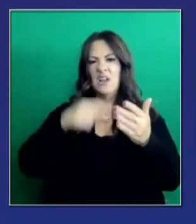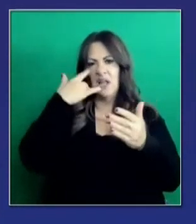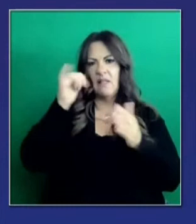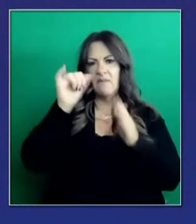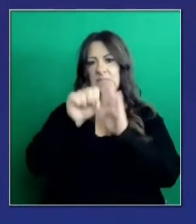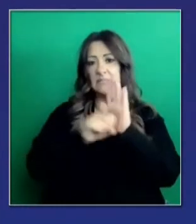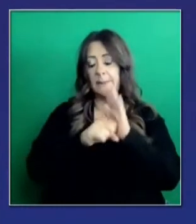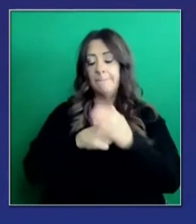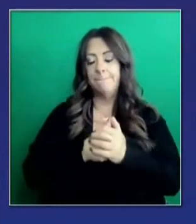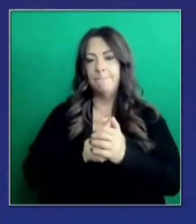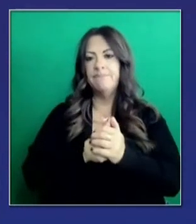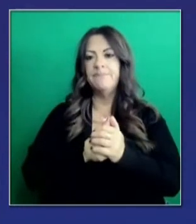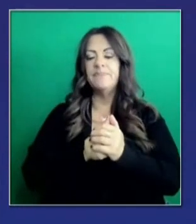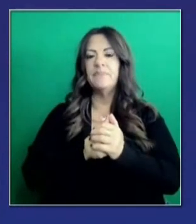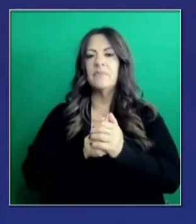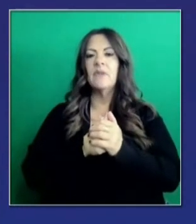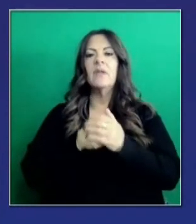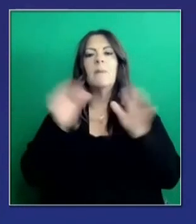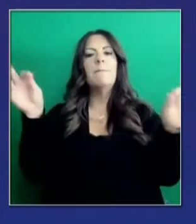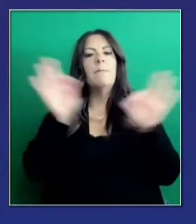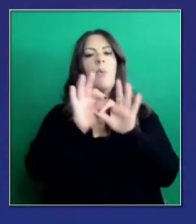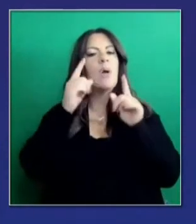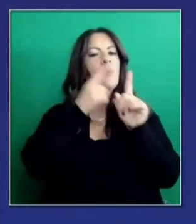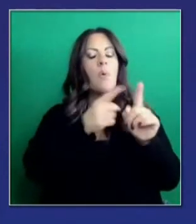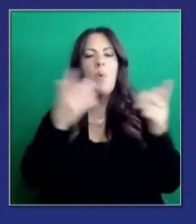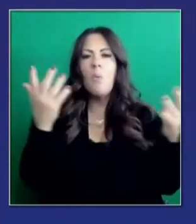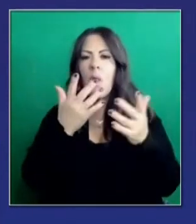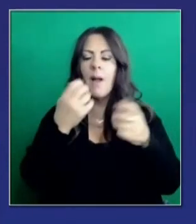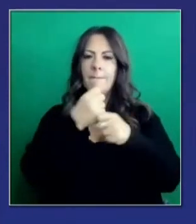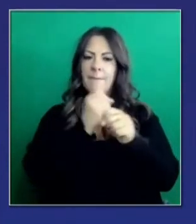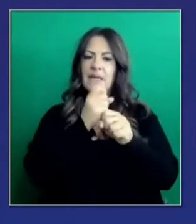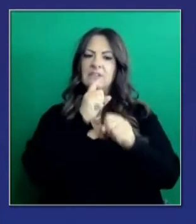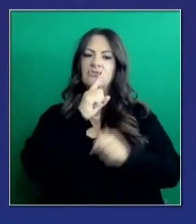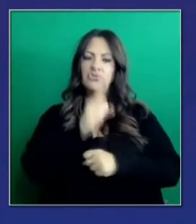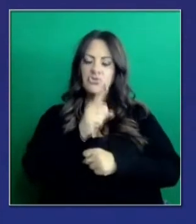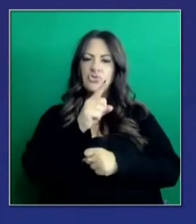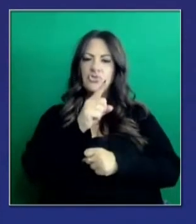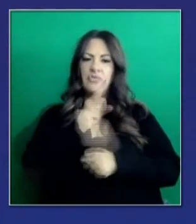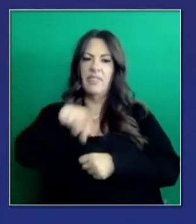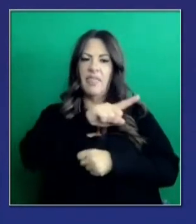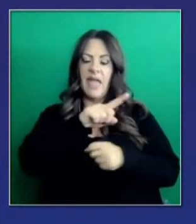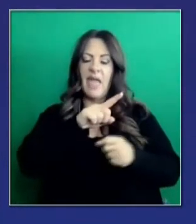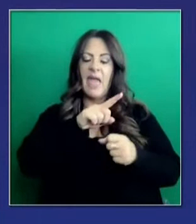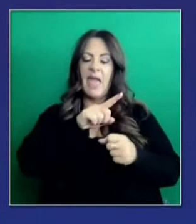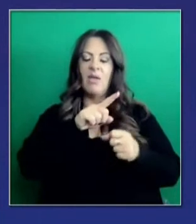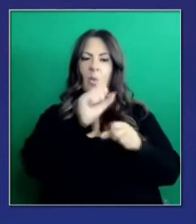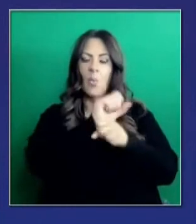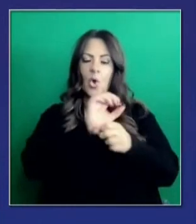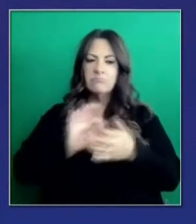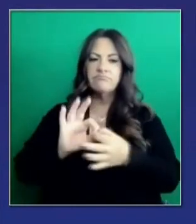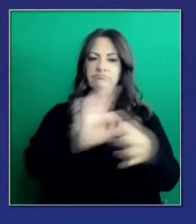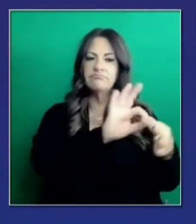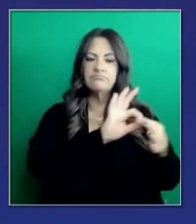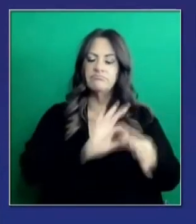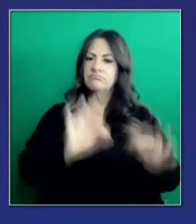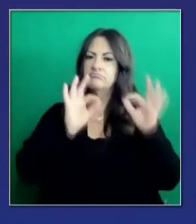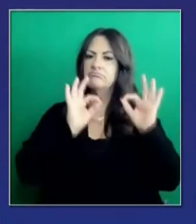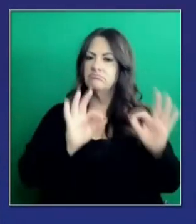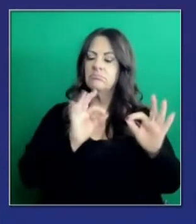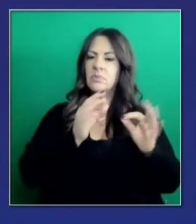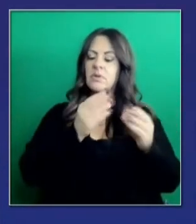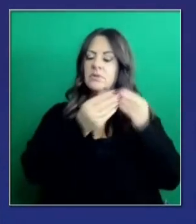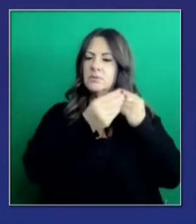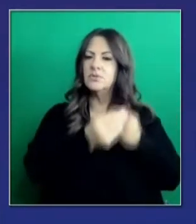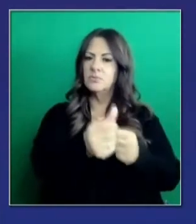more unified statewide network approach, as opposed to bottom-up flu vaccines. Think flu vaccines, the